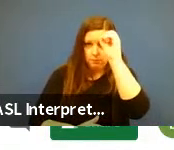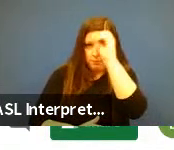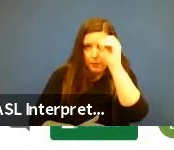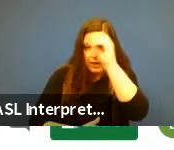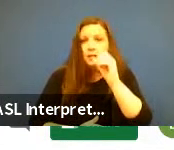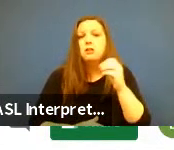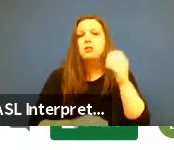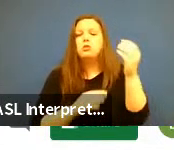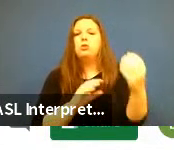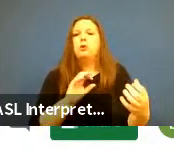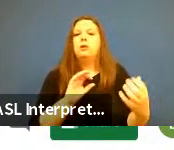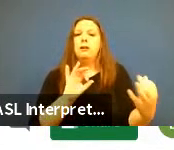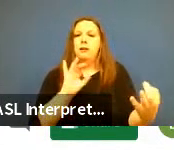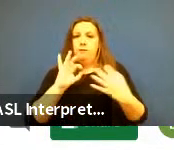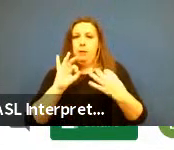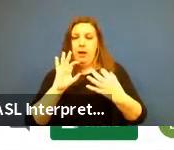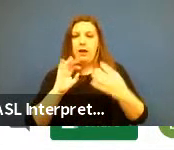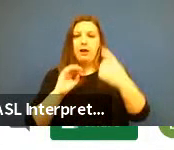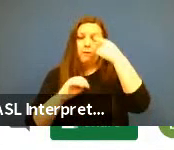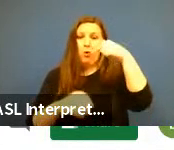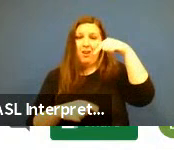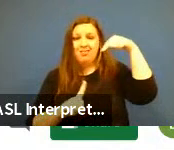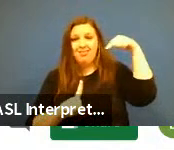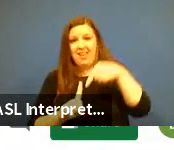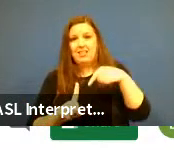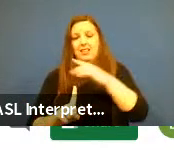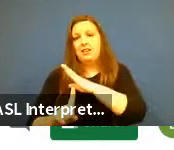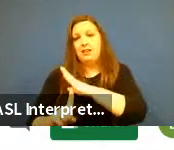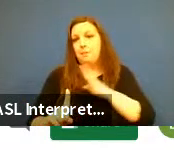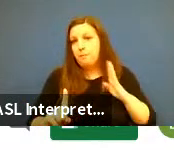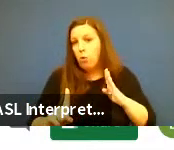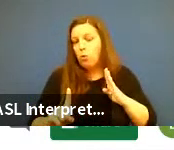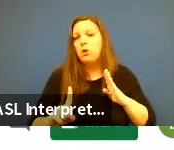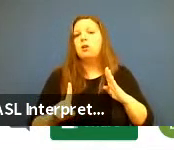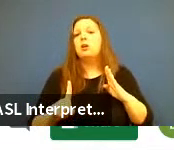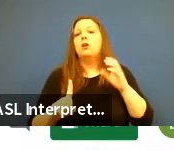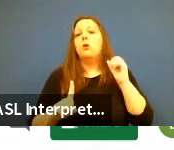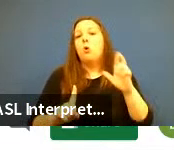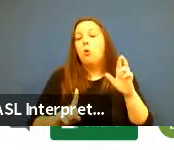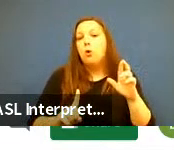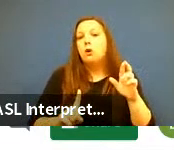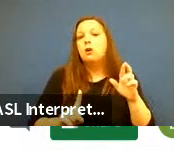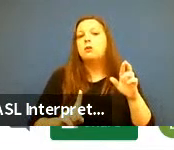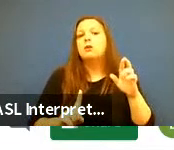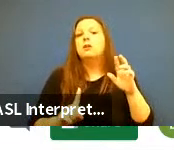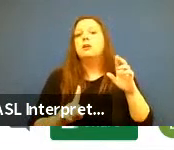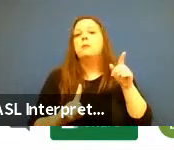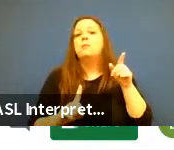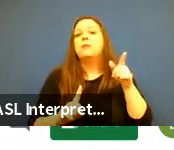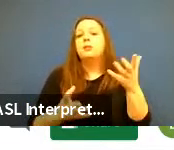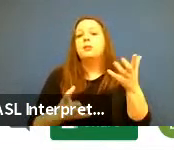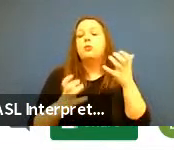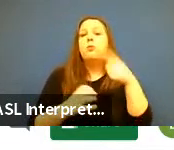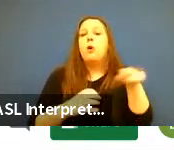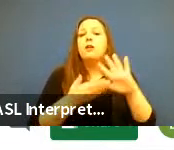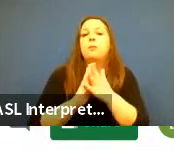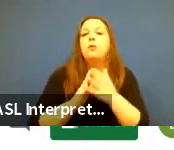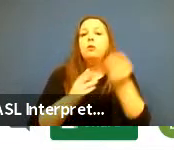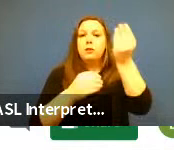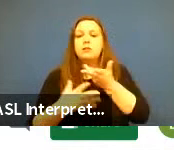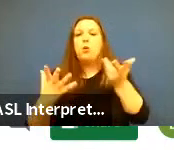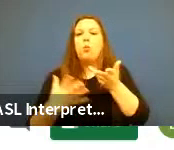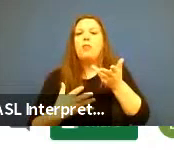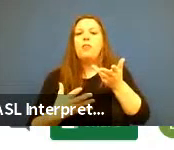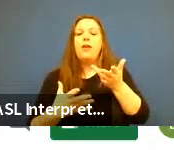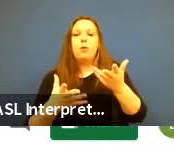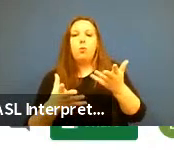district's performance over some period of time? Or are we trying to get the pulse of the community to speak to what they want in a board